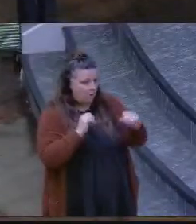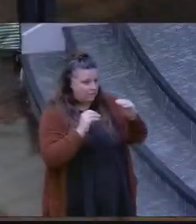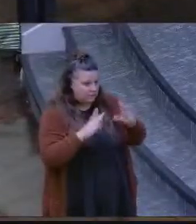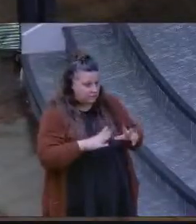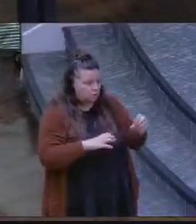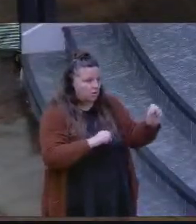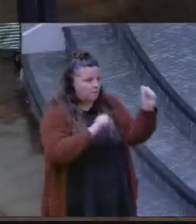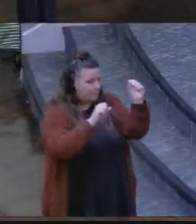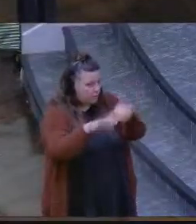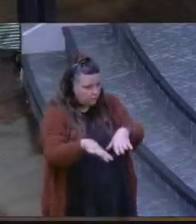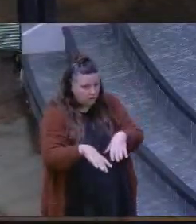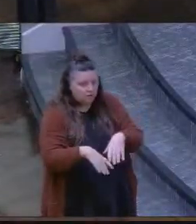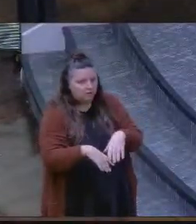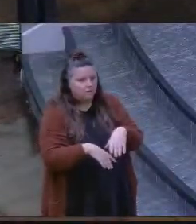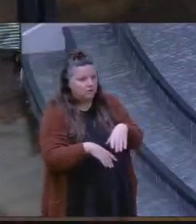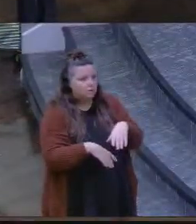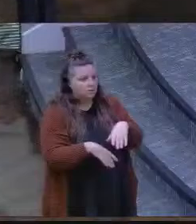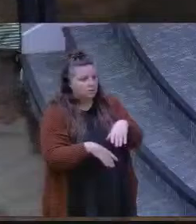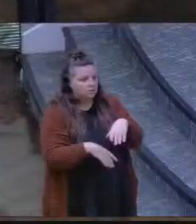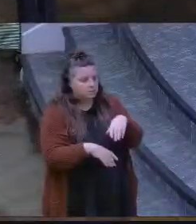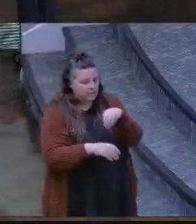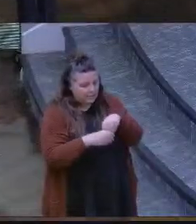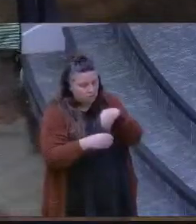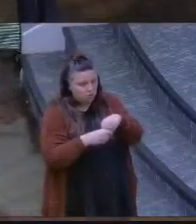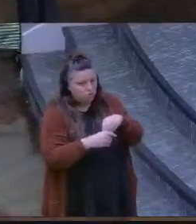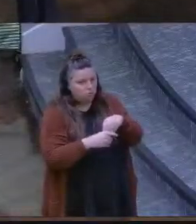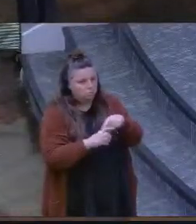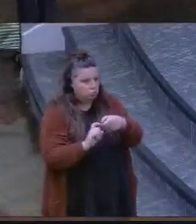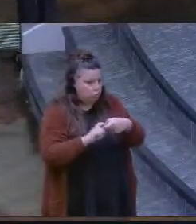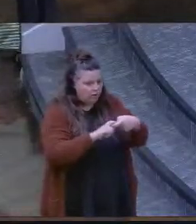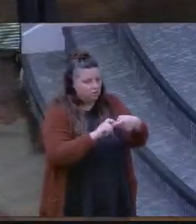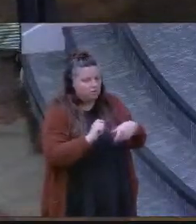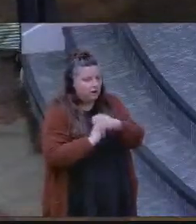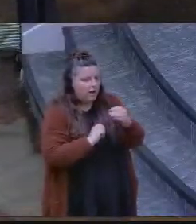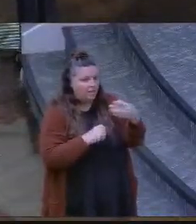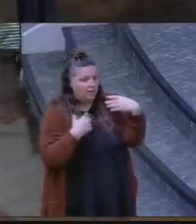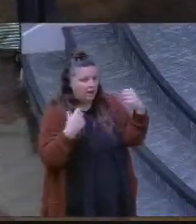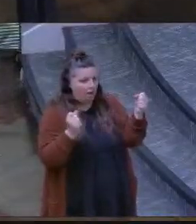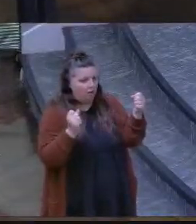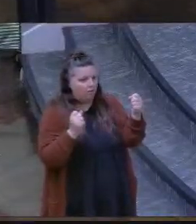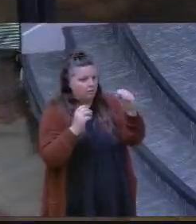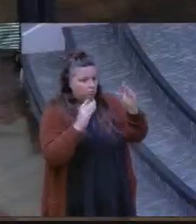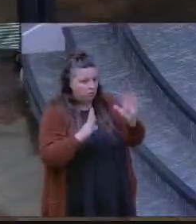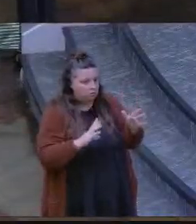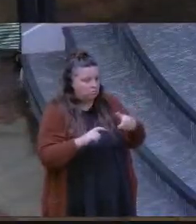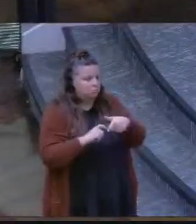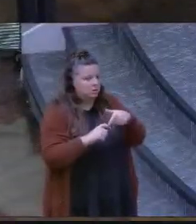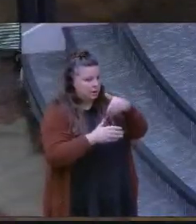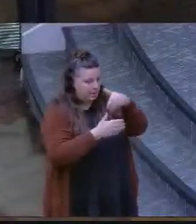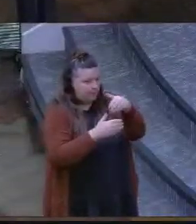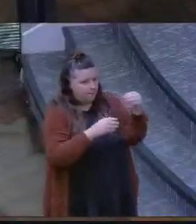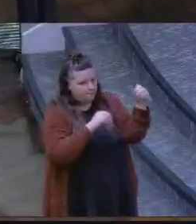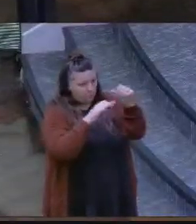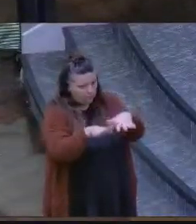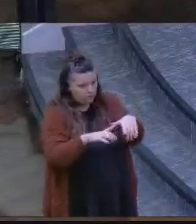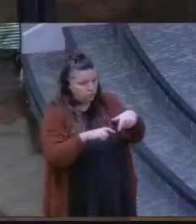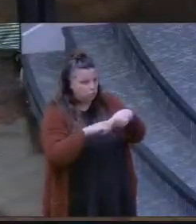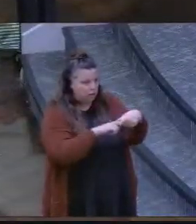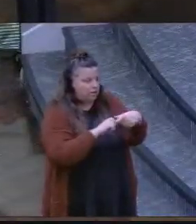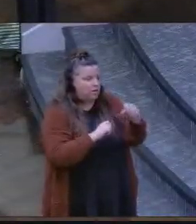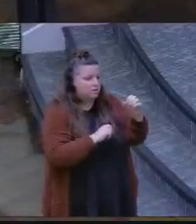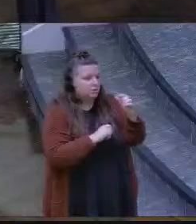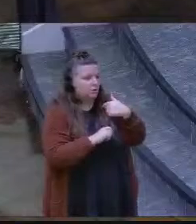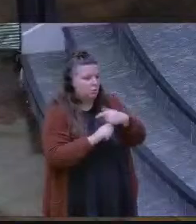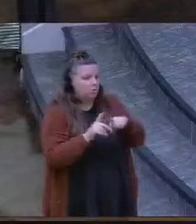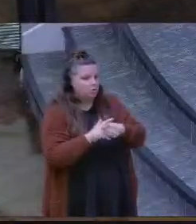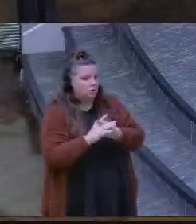ROTC instructors moved into the modulars, and the health teachers moved into the modulars. So we're starting on the old gym, the